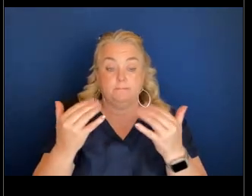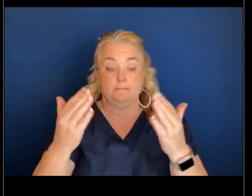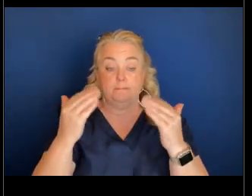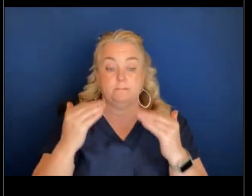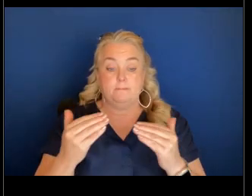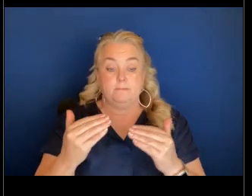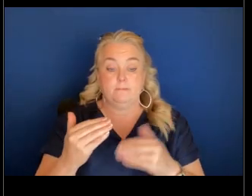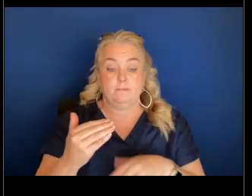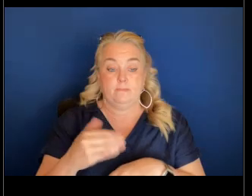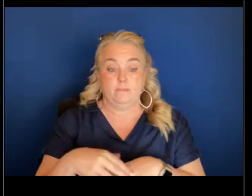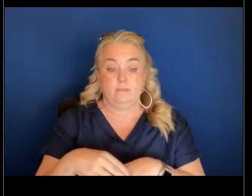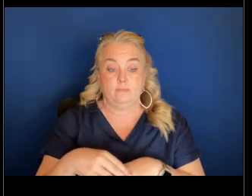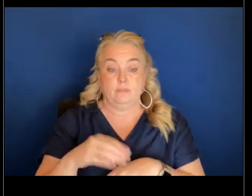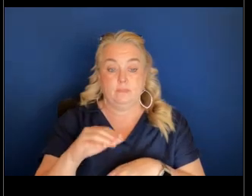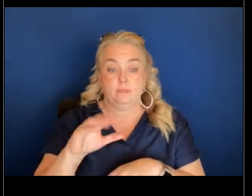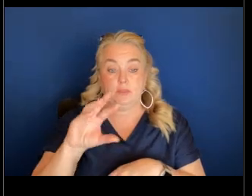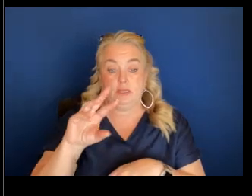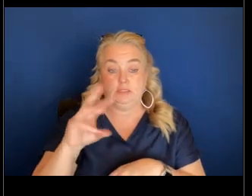6th knowledge check.